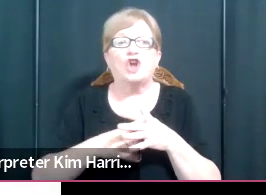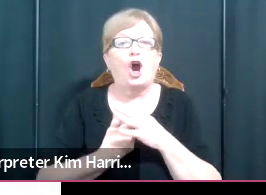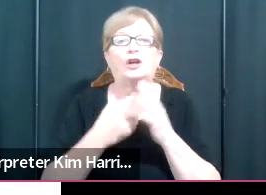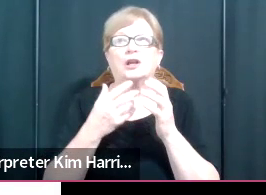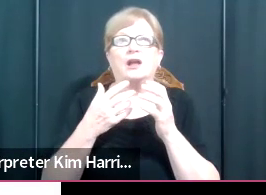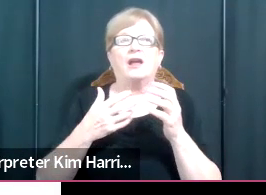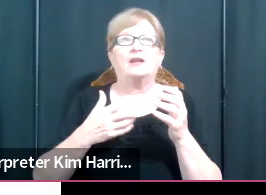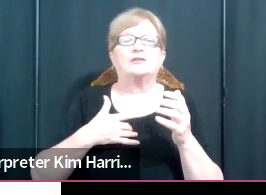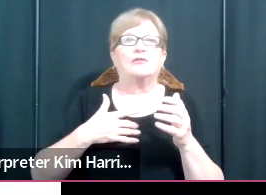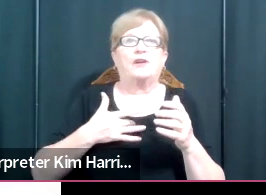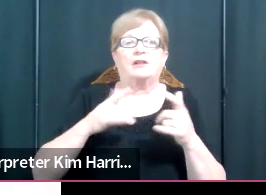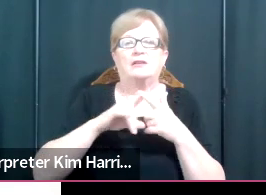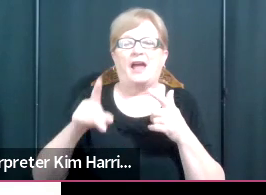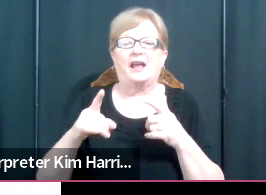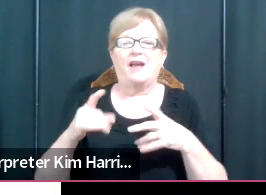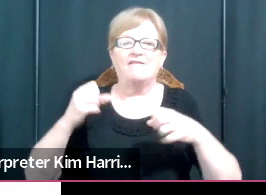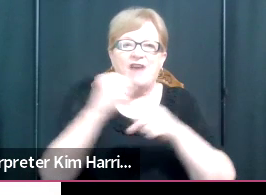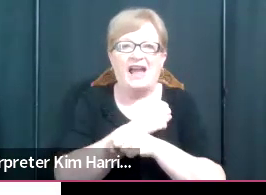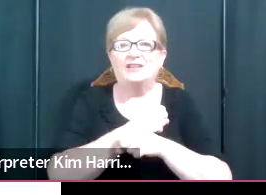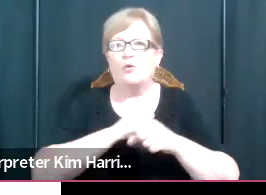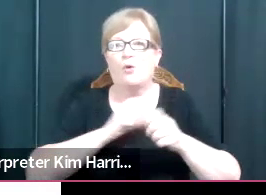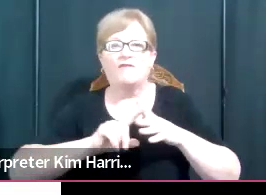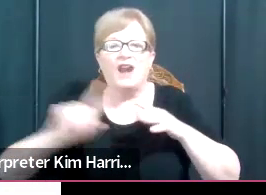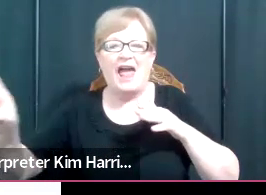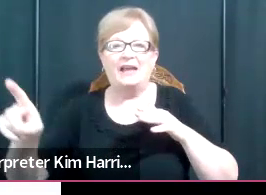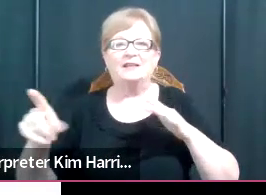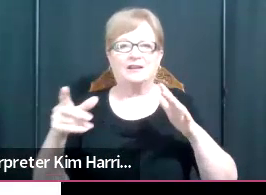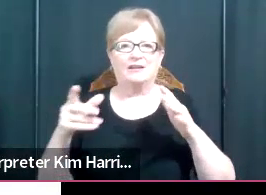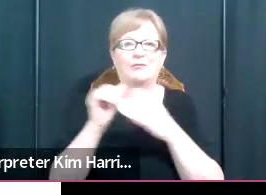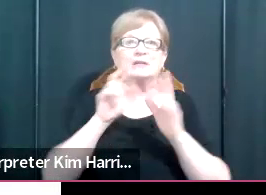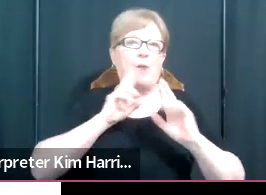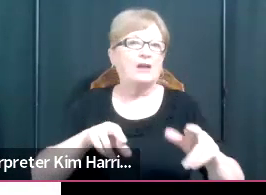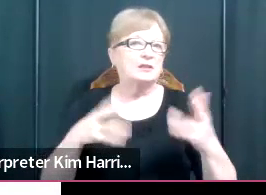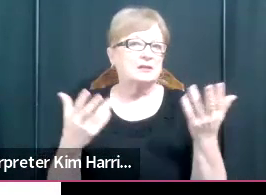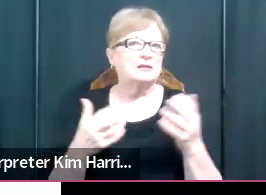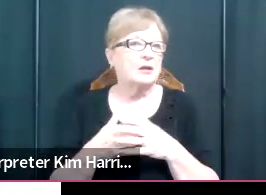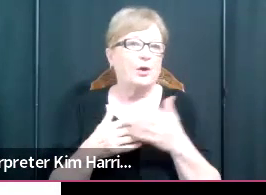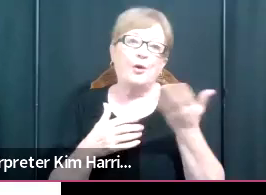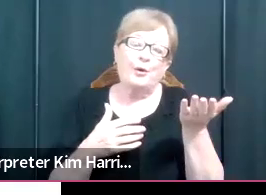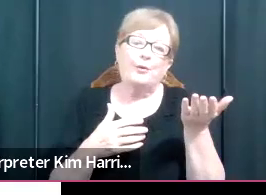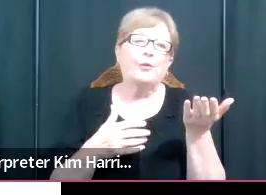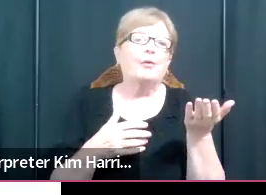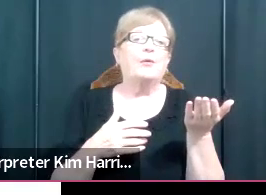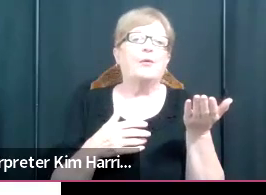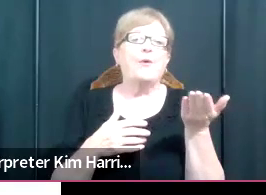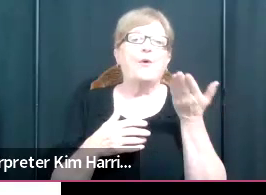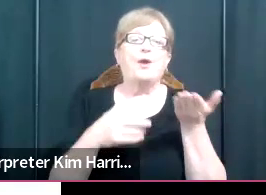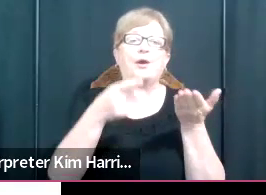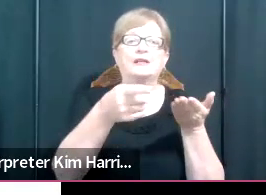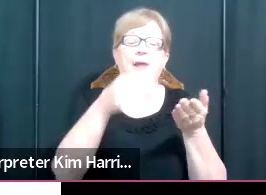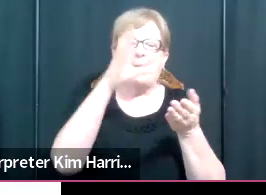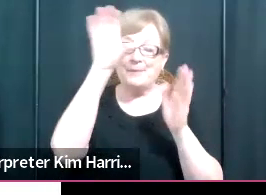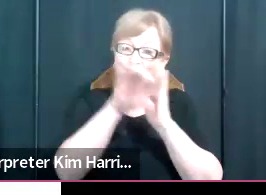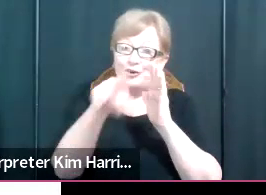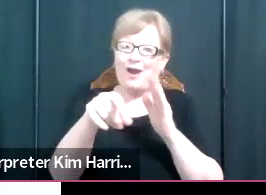freeze responses. The picture on this slide is of a person holding their